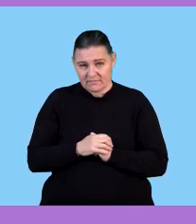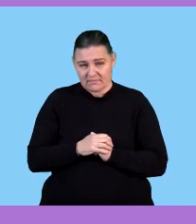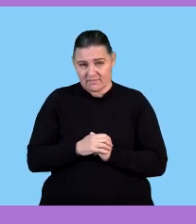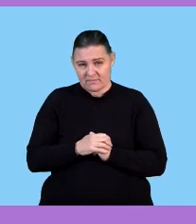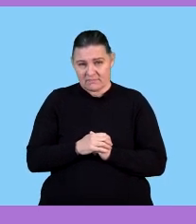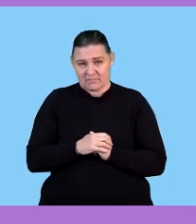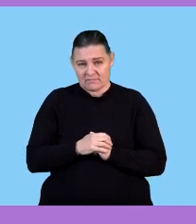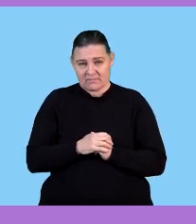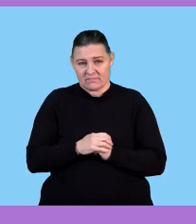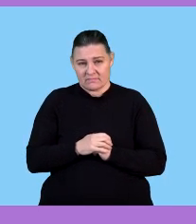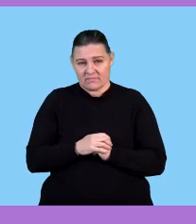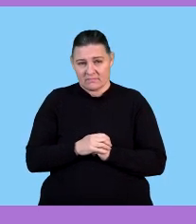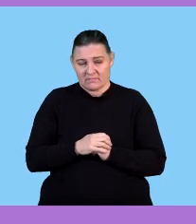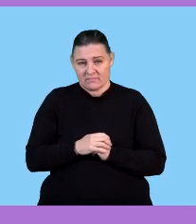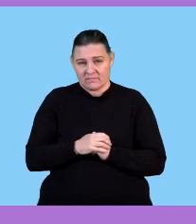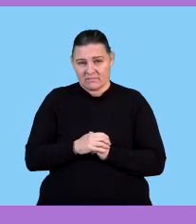All right,